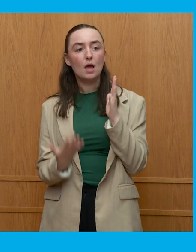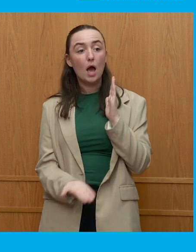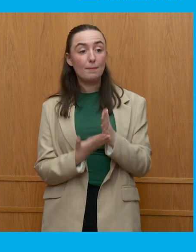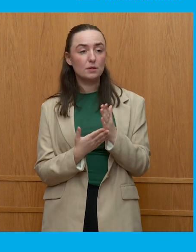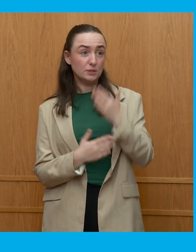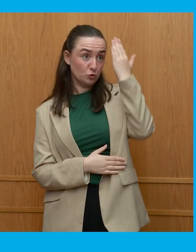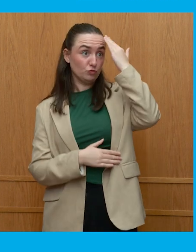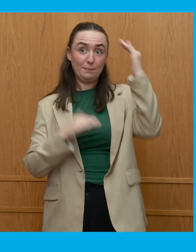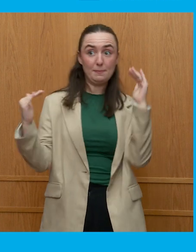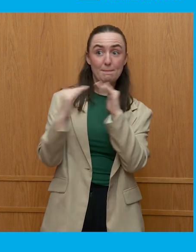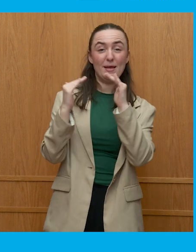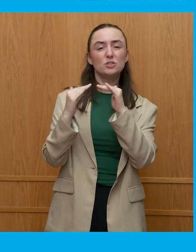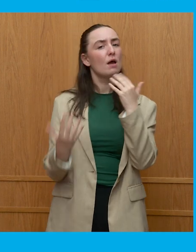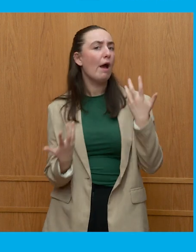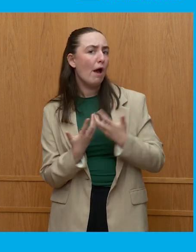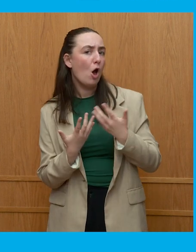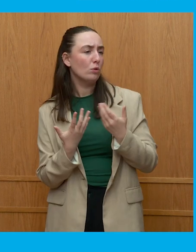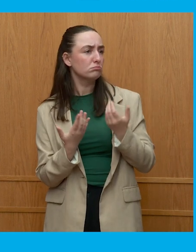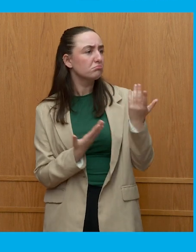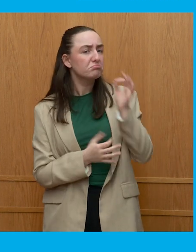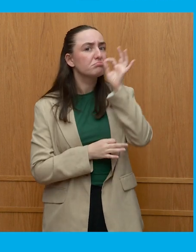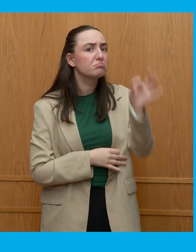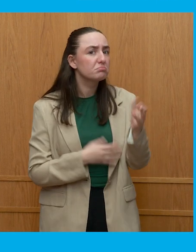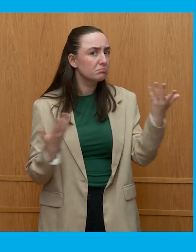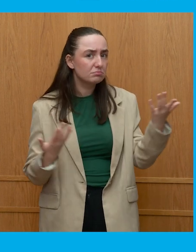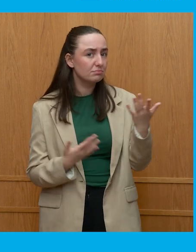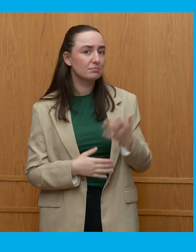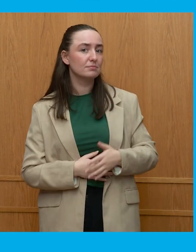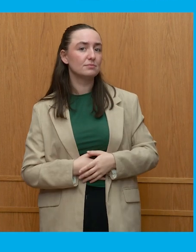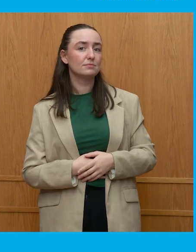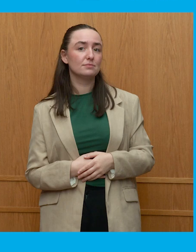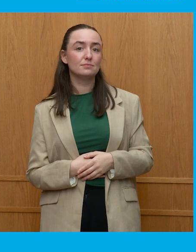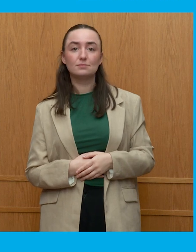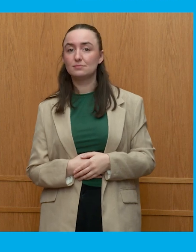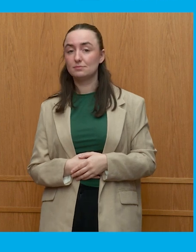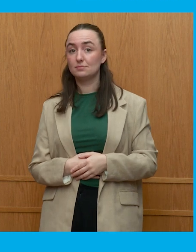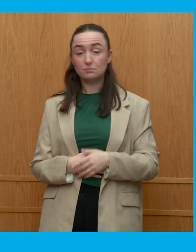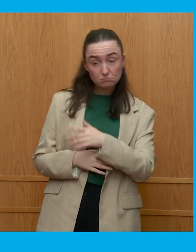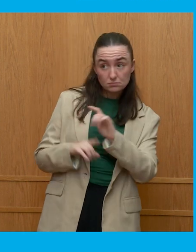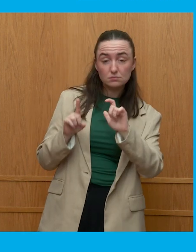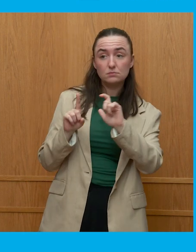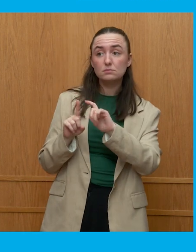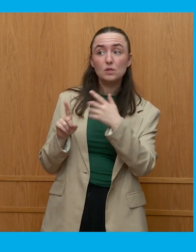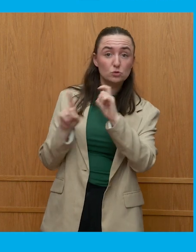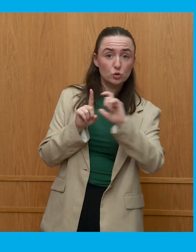that you would agree that it does. You know, maybe. Tavish, what you... Donald Dewar's vision.